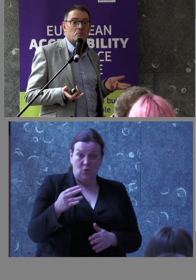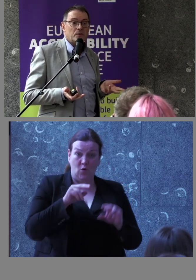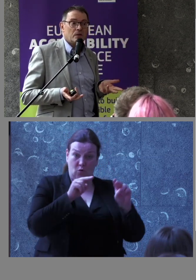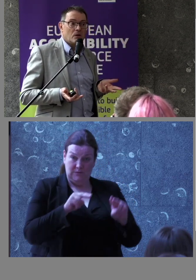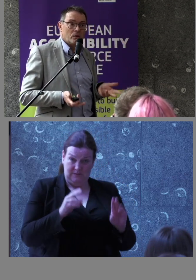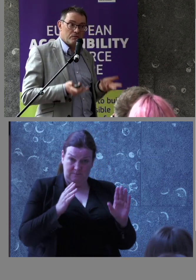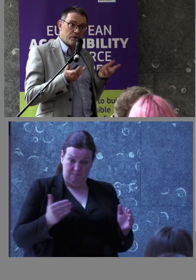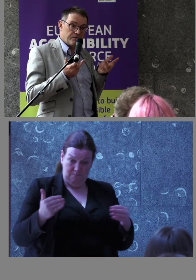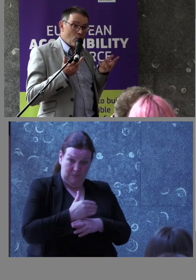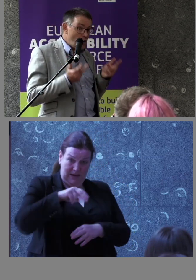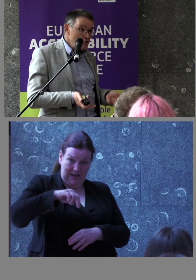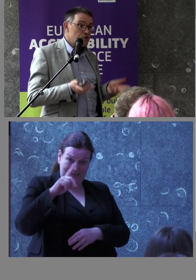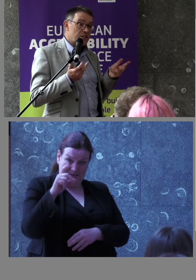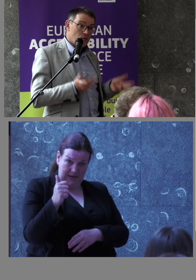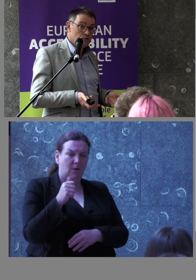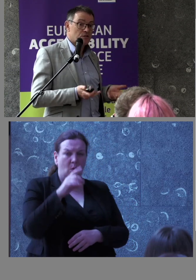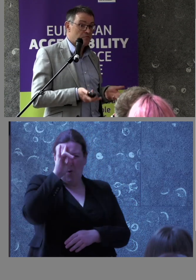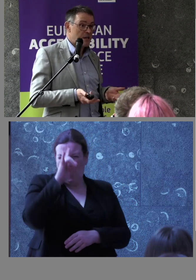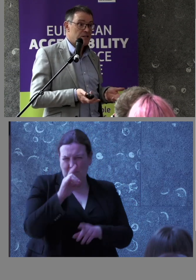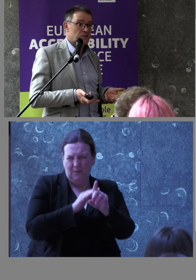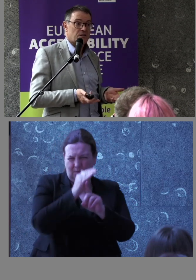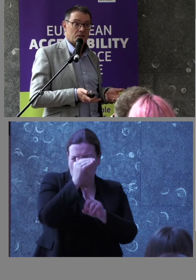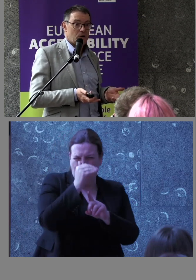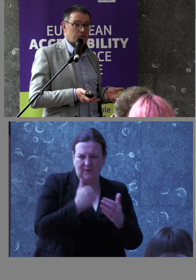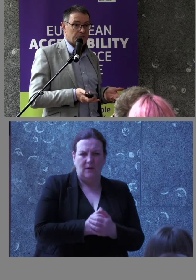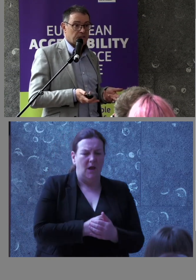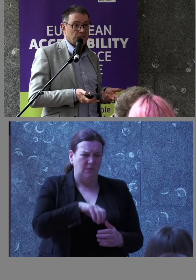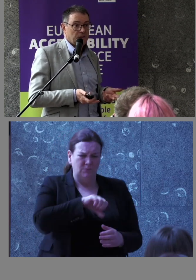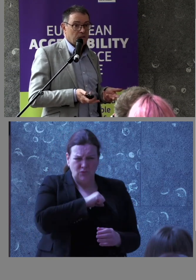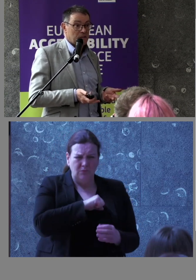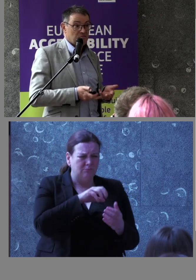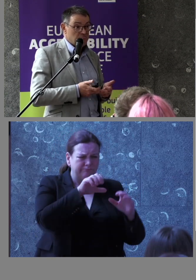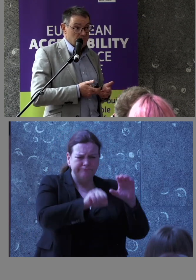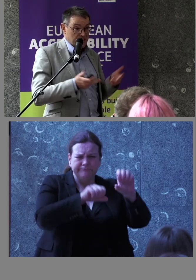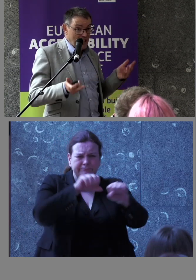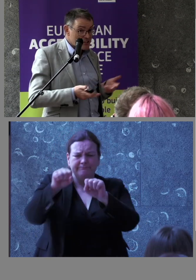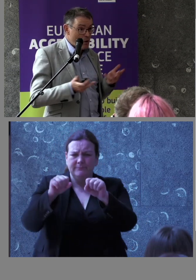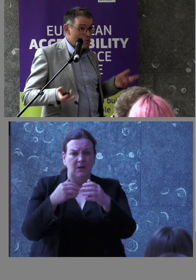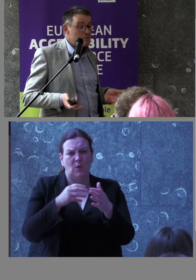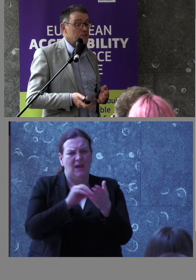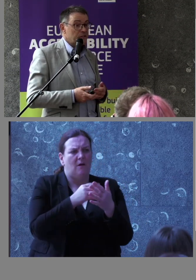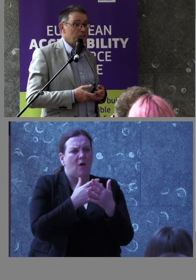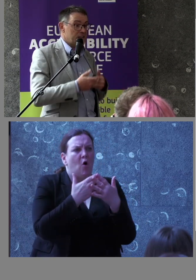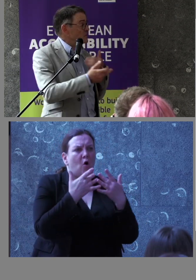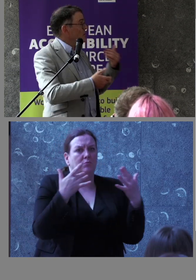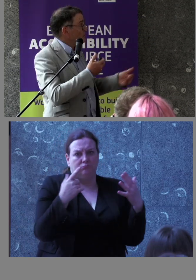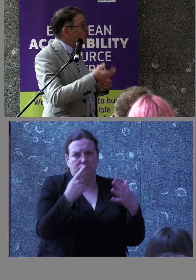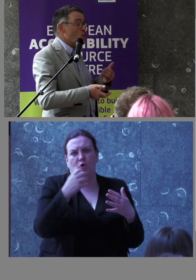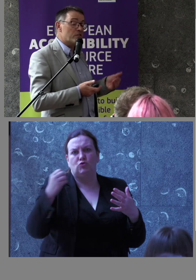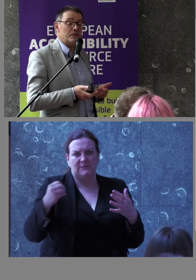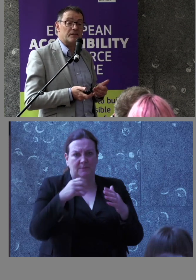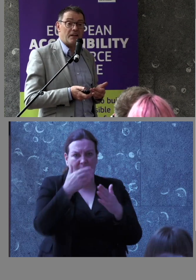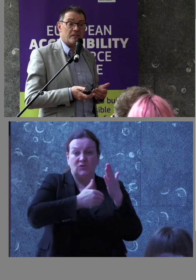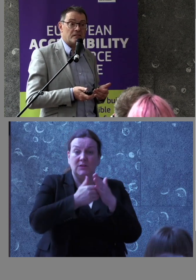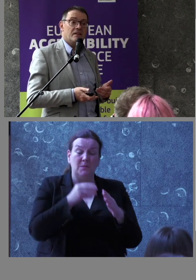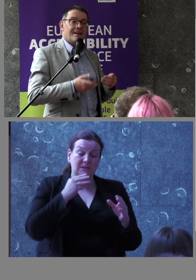people, you know, missing or irrelevant alt text in images. All trivial things, and you can see we fixed